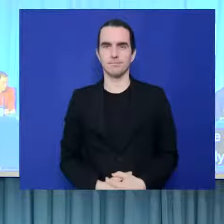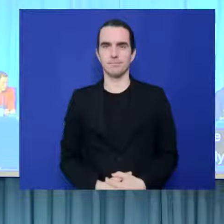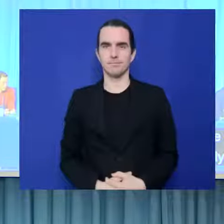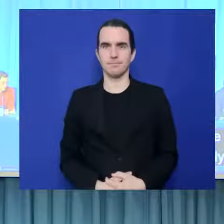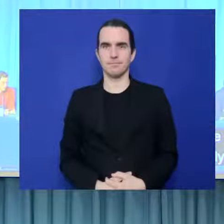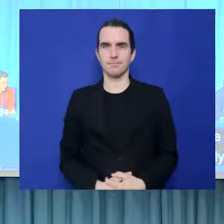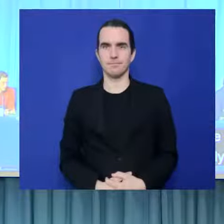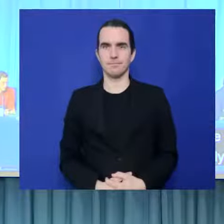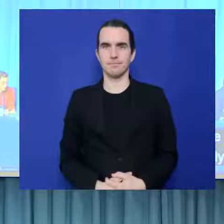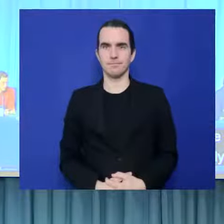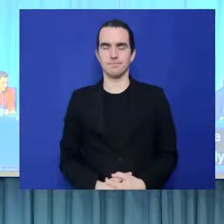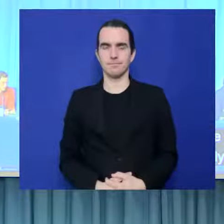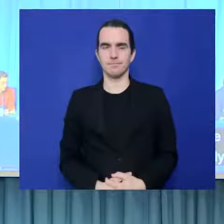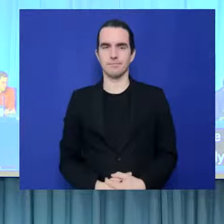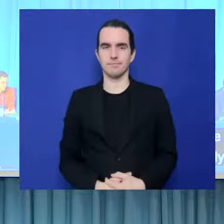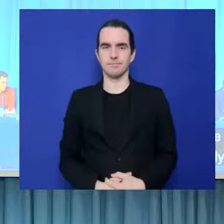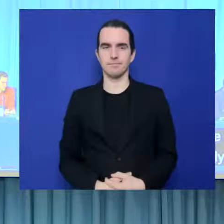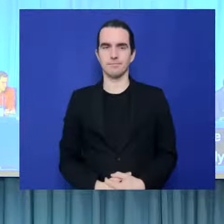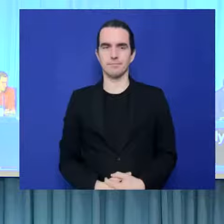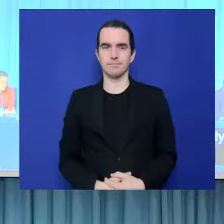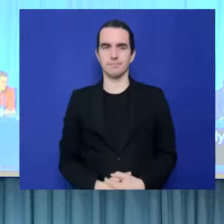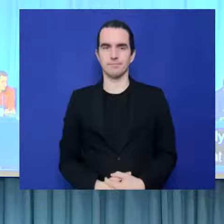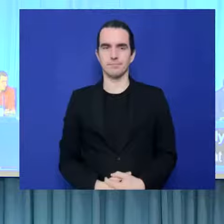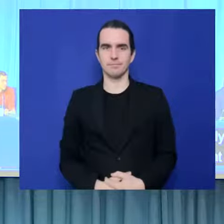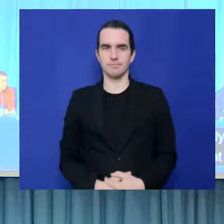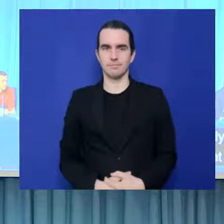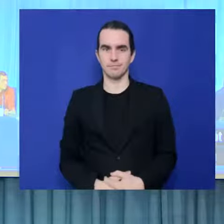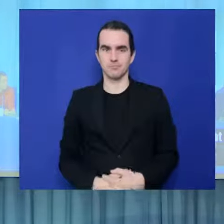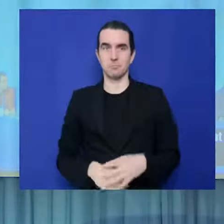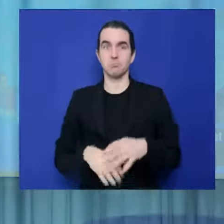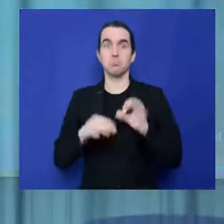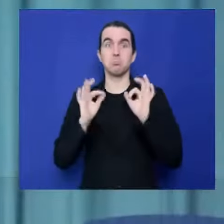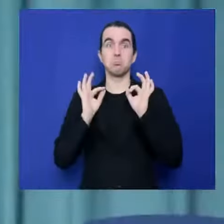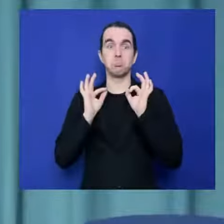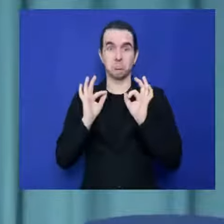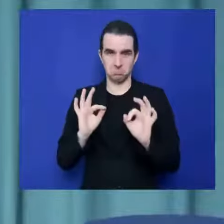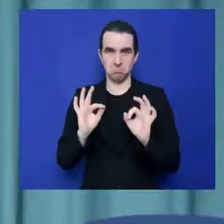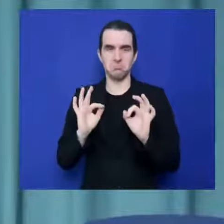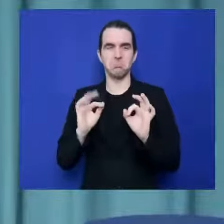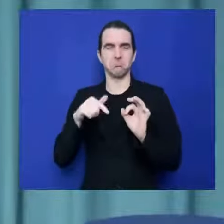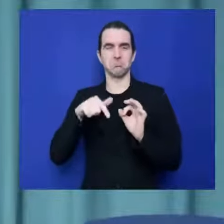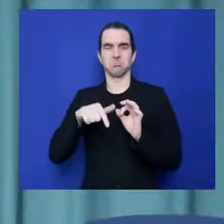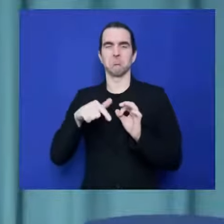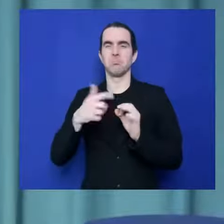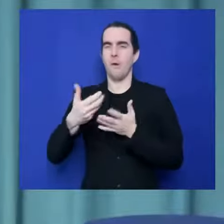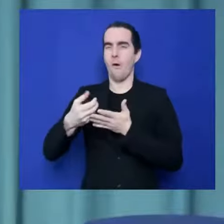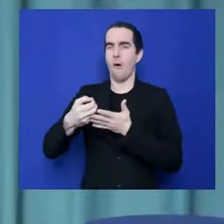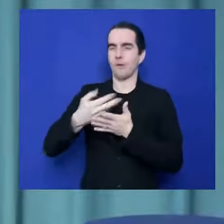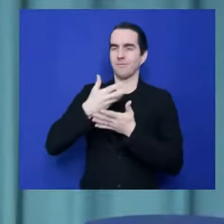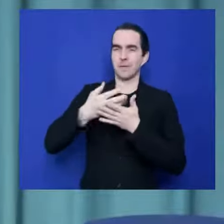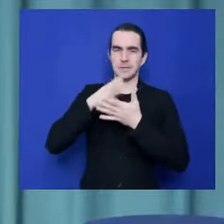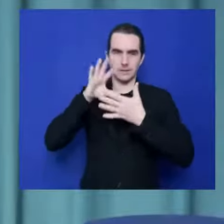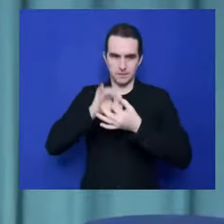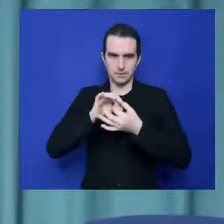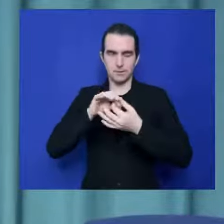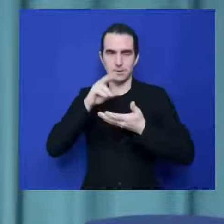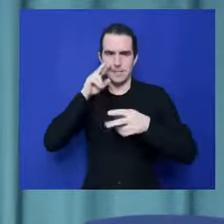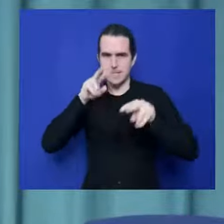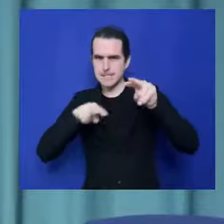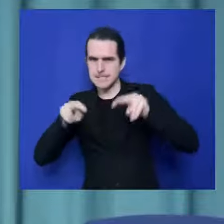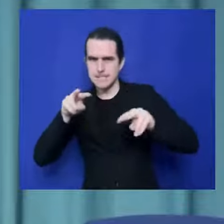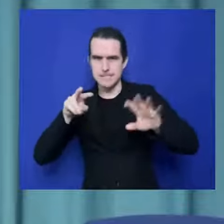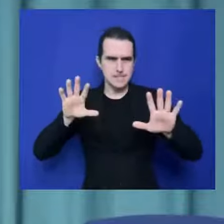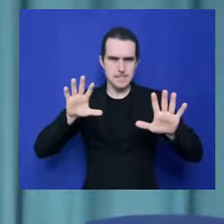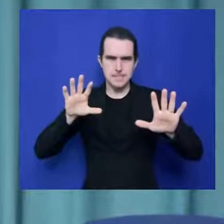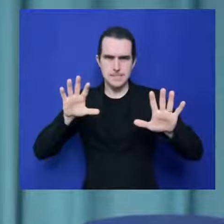stops, lines, and also the tracks, the path of each transport.